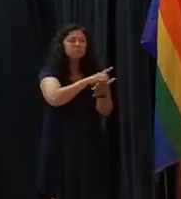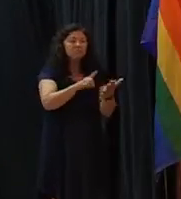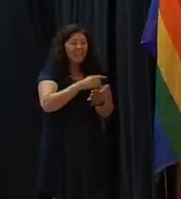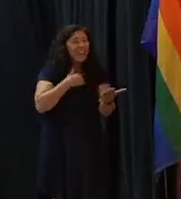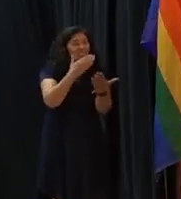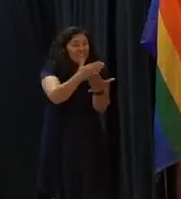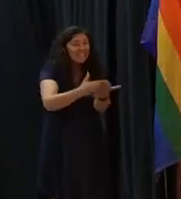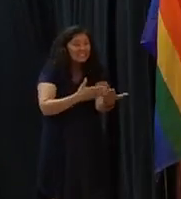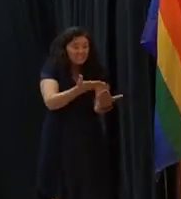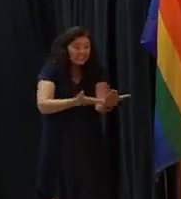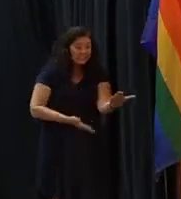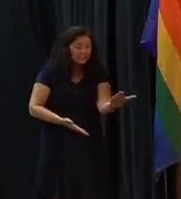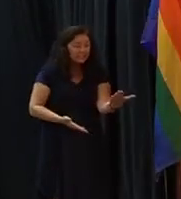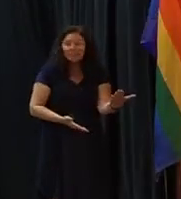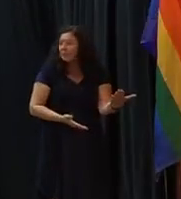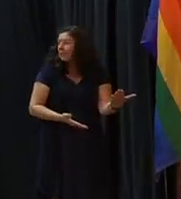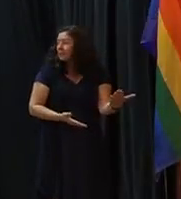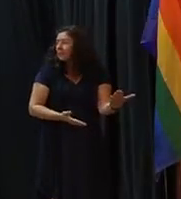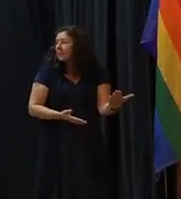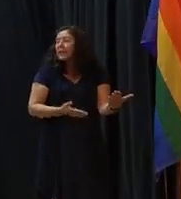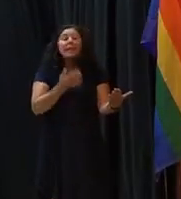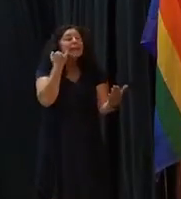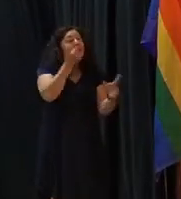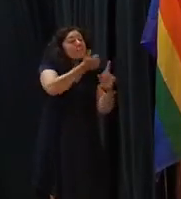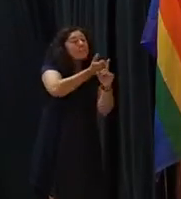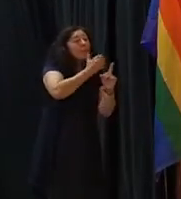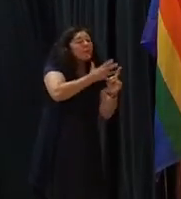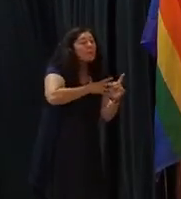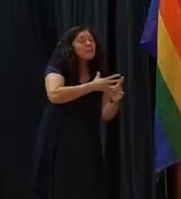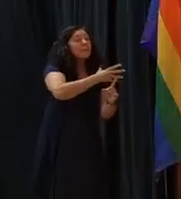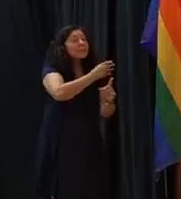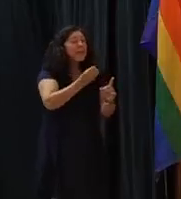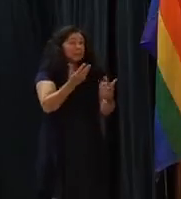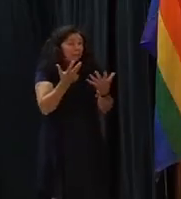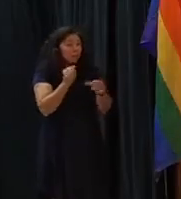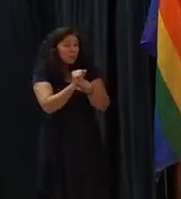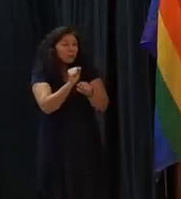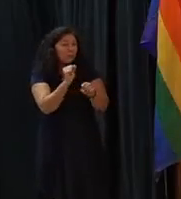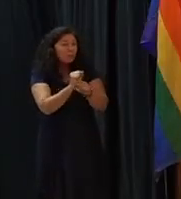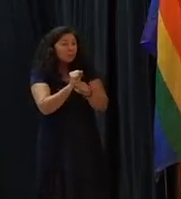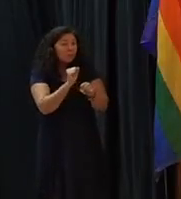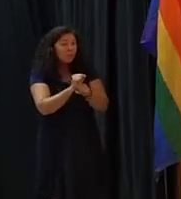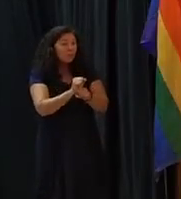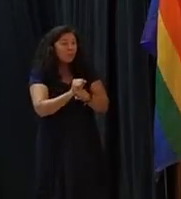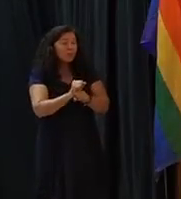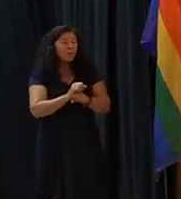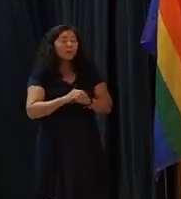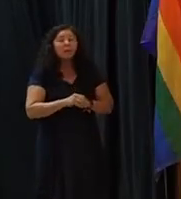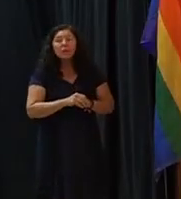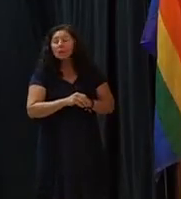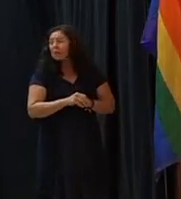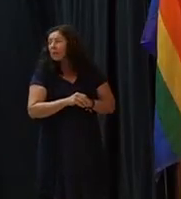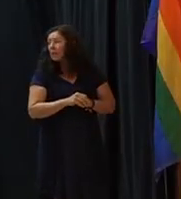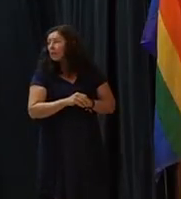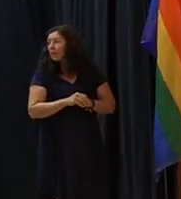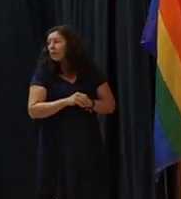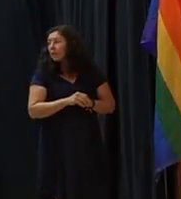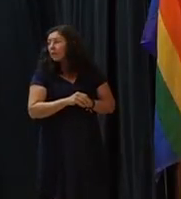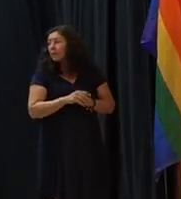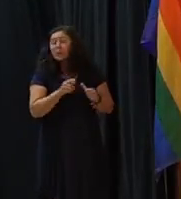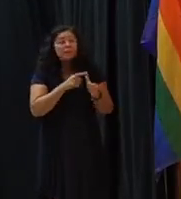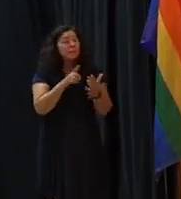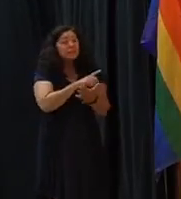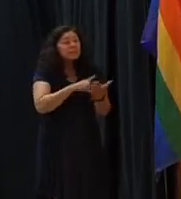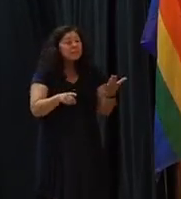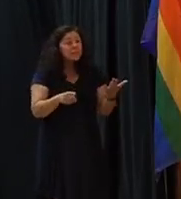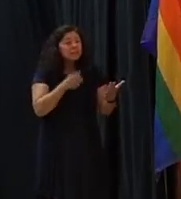of what will happen if you're a woman and you're trying to work on these kind of issues. Yeah, the first